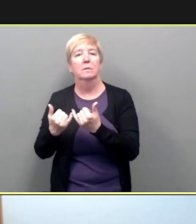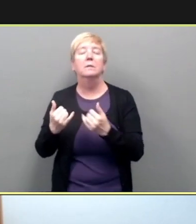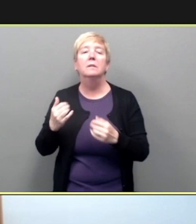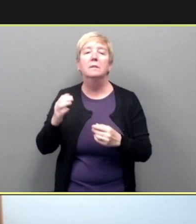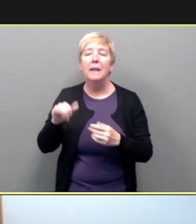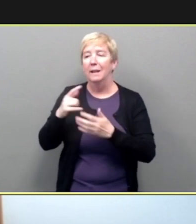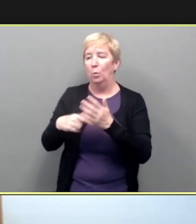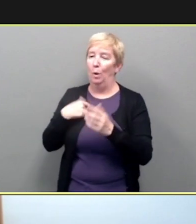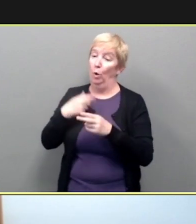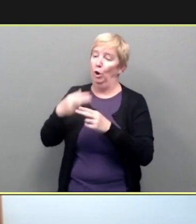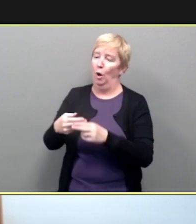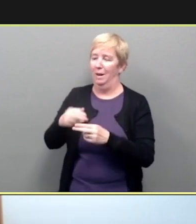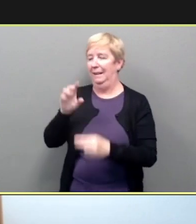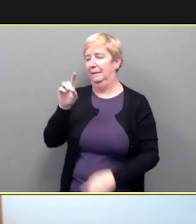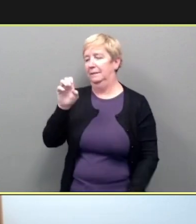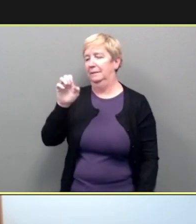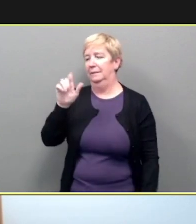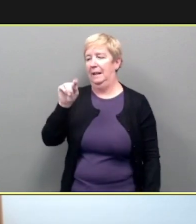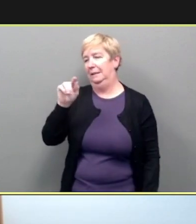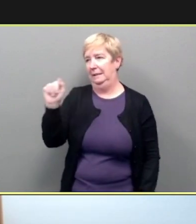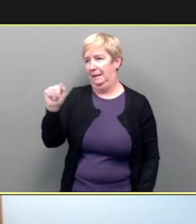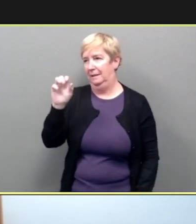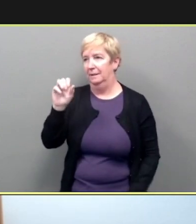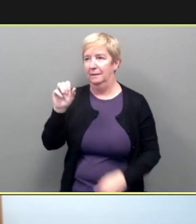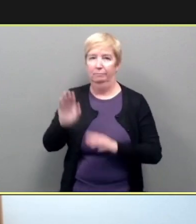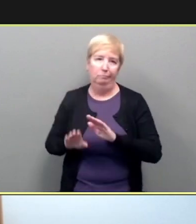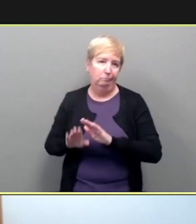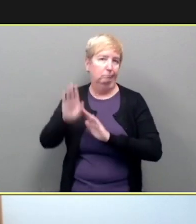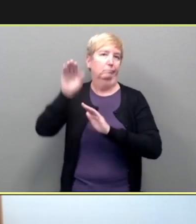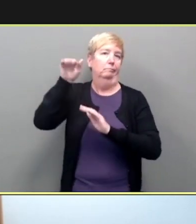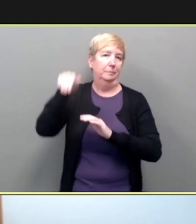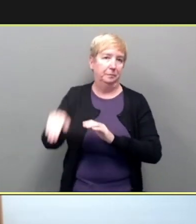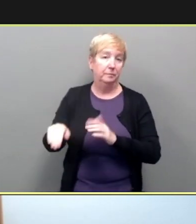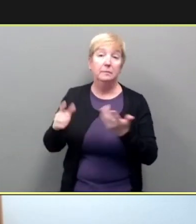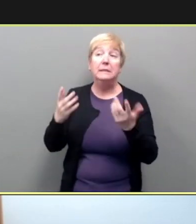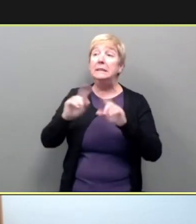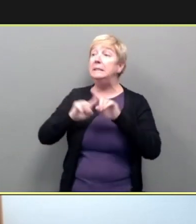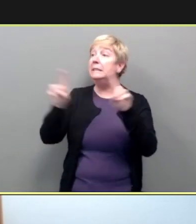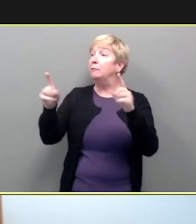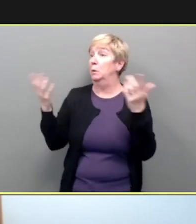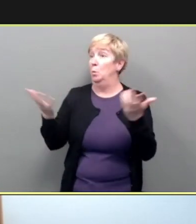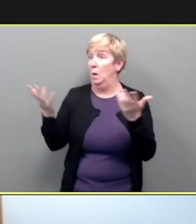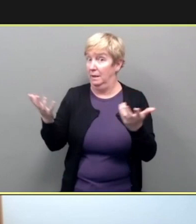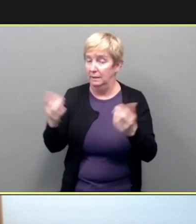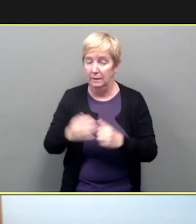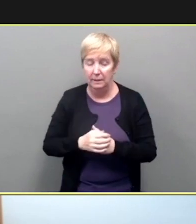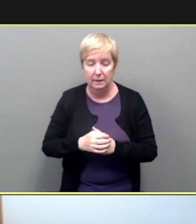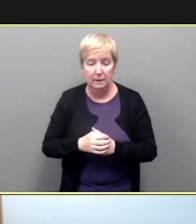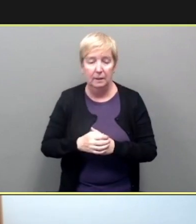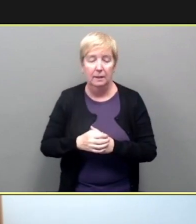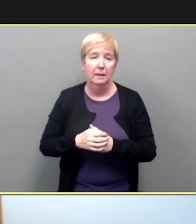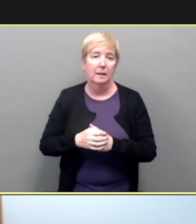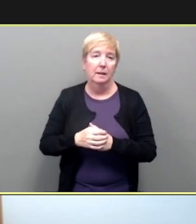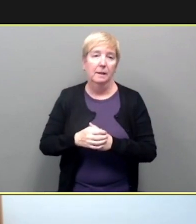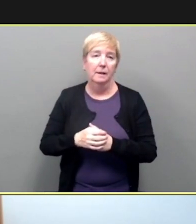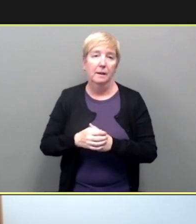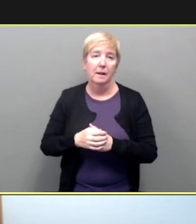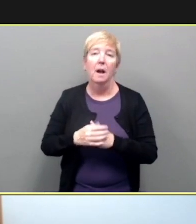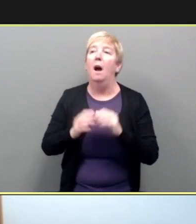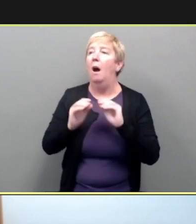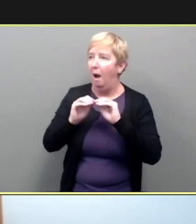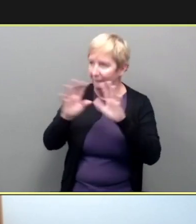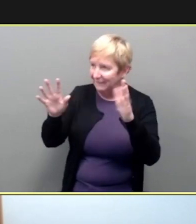we're calling is our Delta surge. So what's the difference there? Well, the difference is obviously we've been rolling